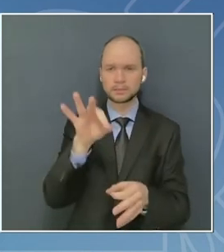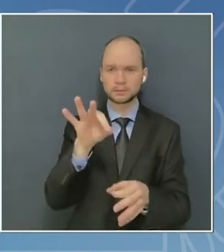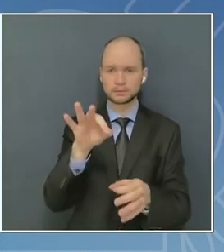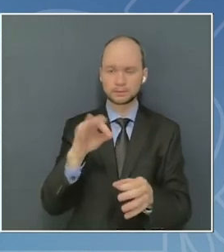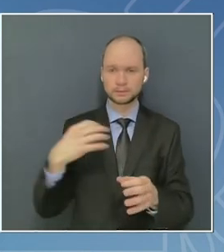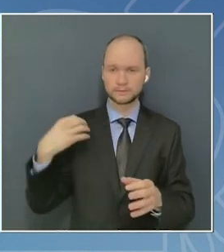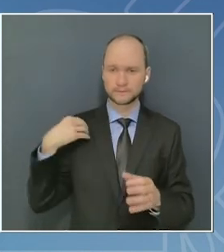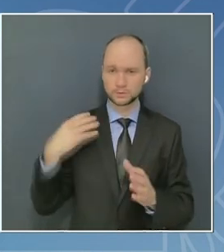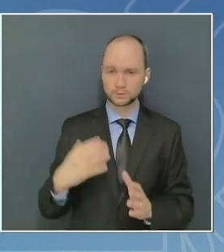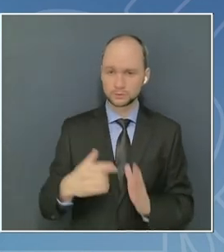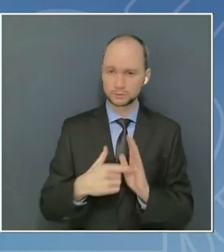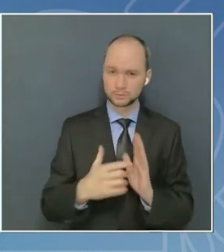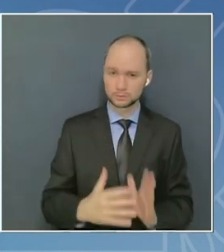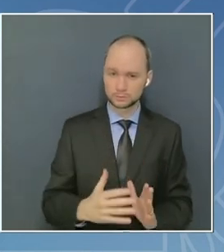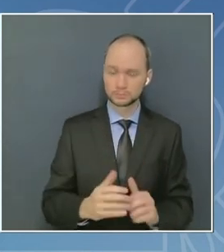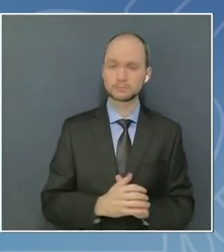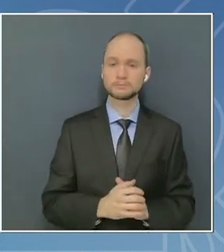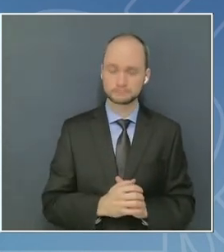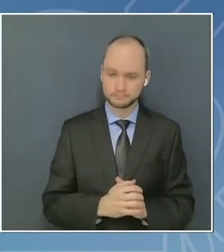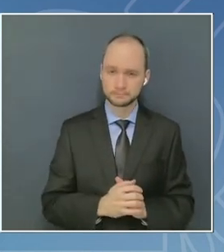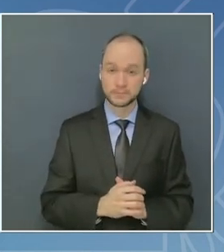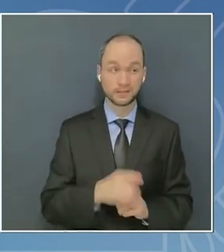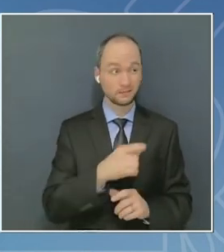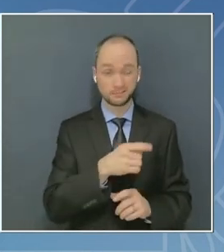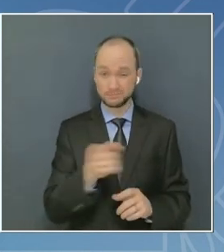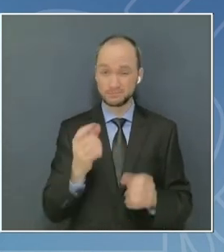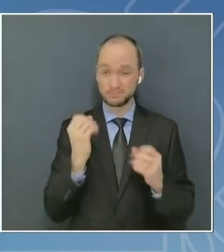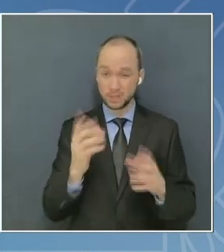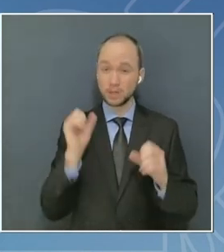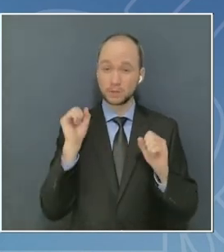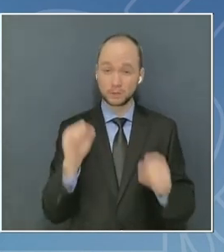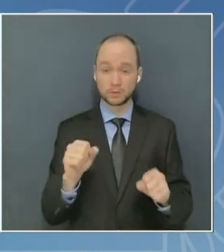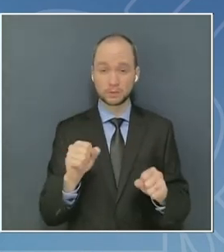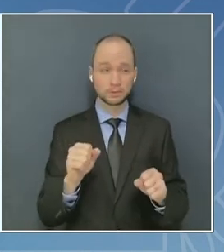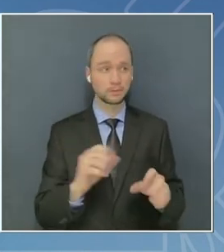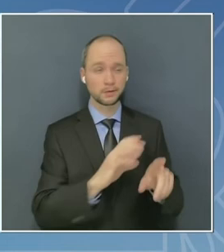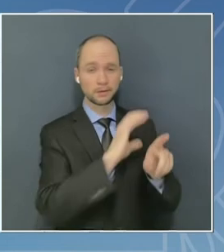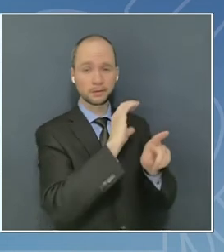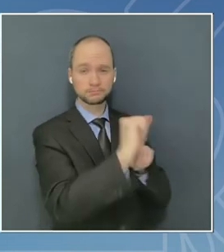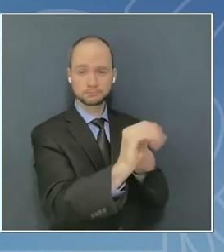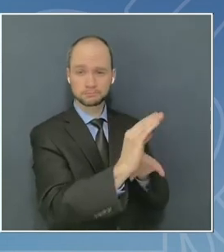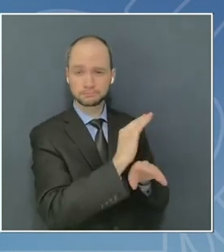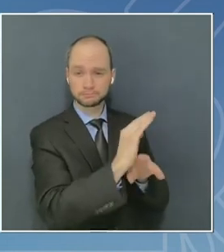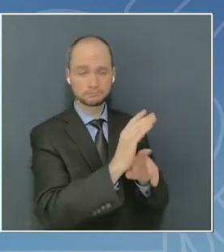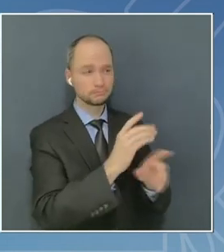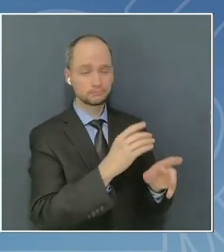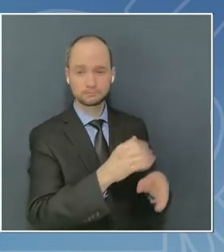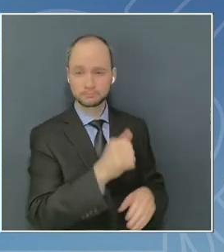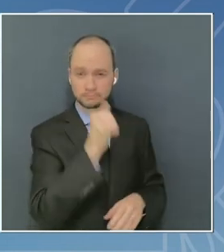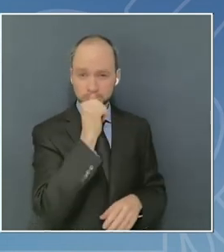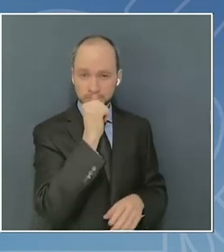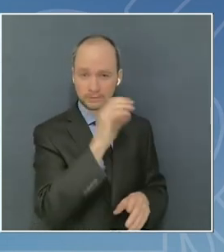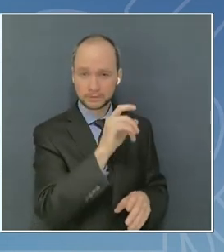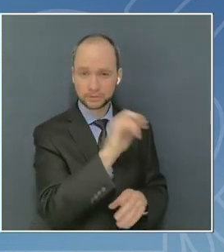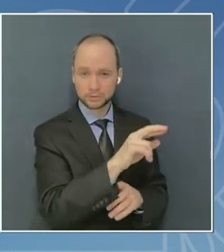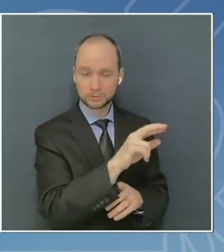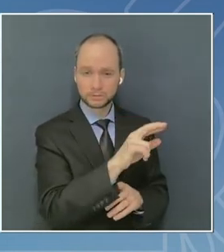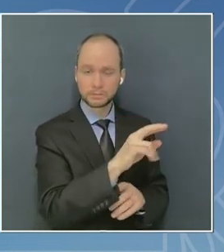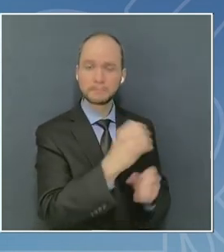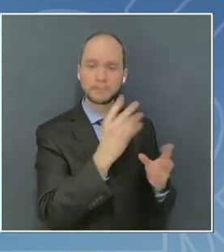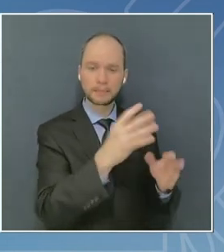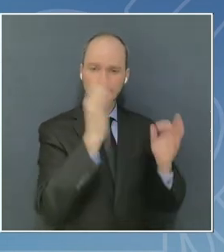in the private sector, but they choose to serve the community. So a lot of them they welcome a lot of dialogue,